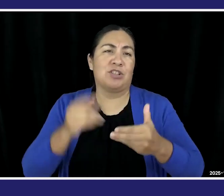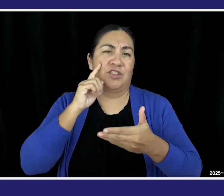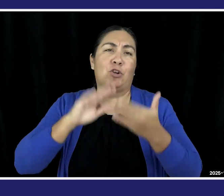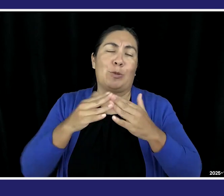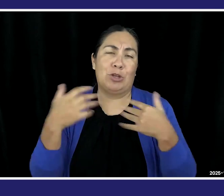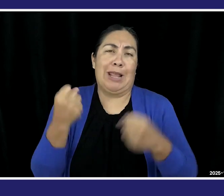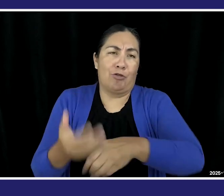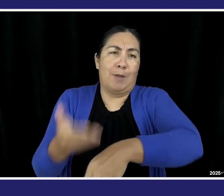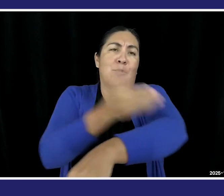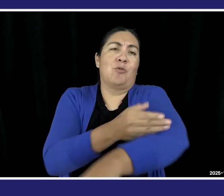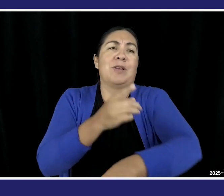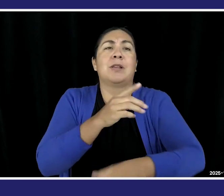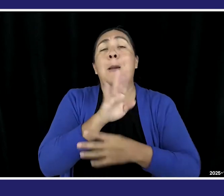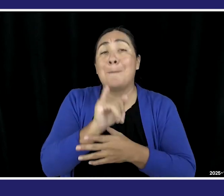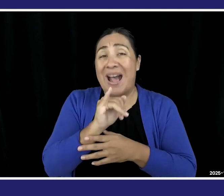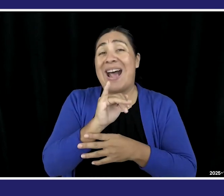slide, please.